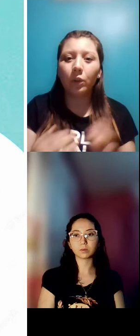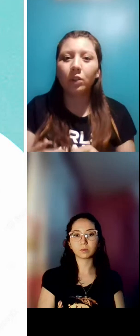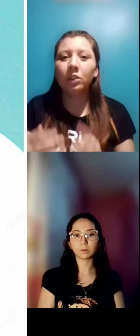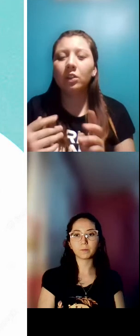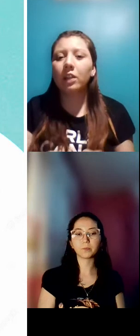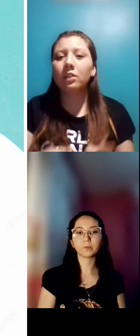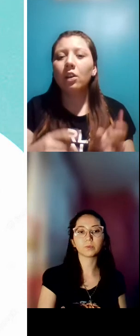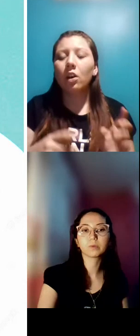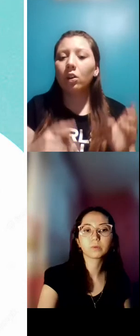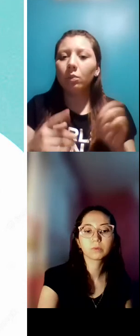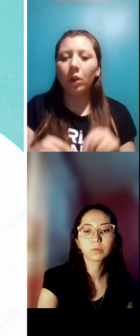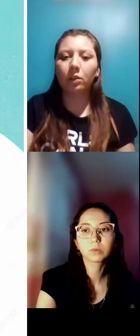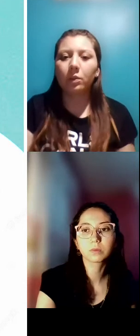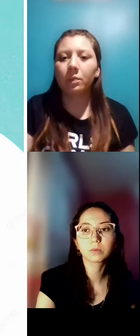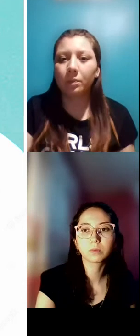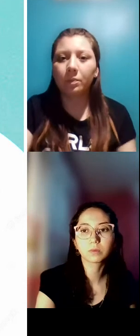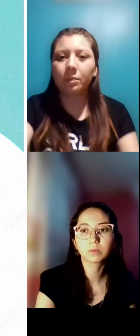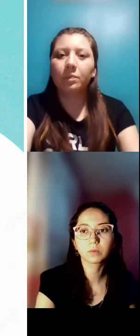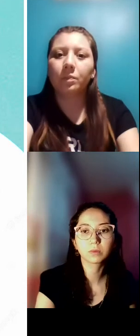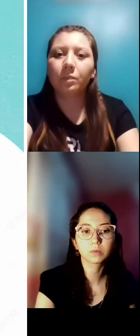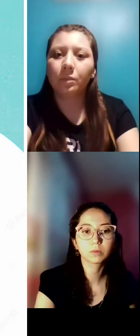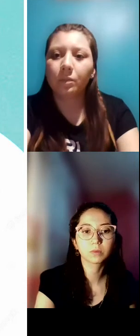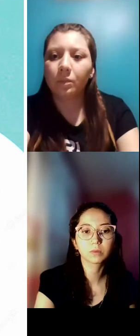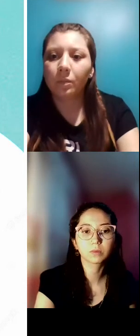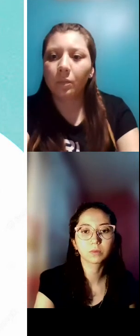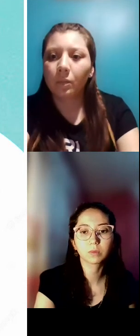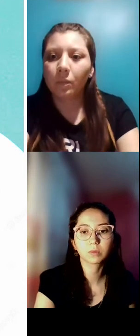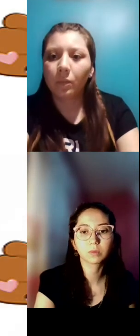which lasts 14 days or more.